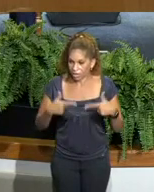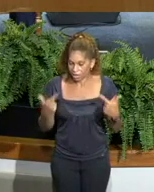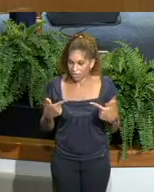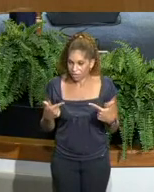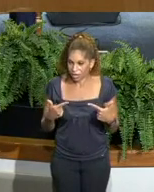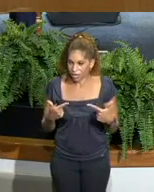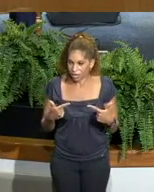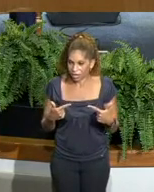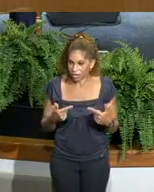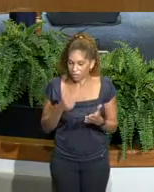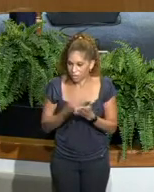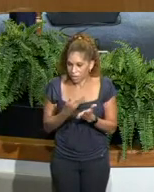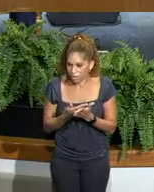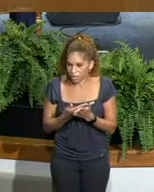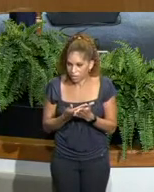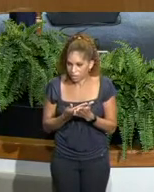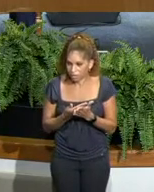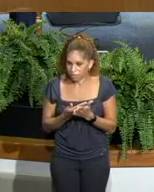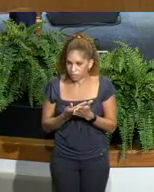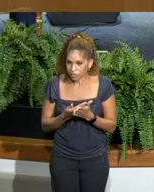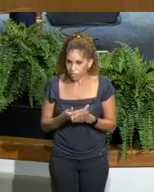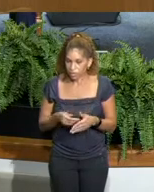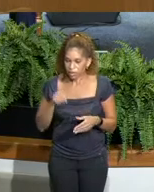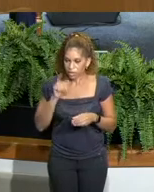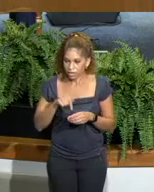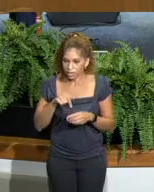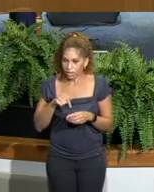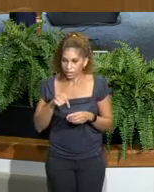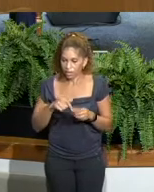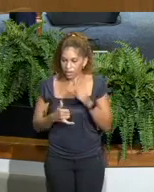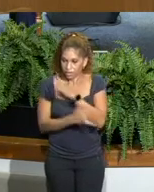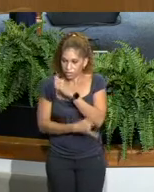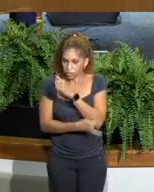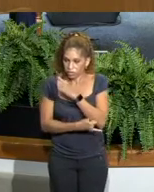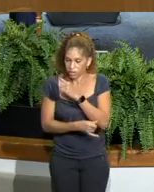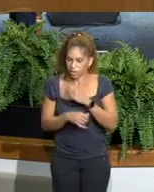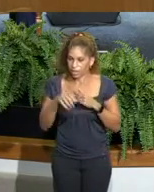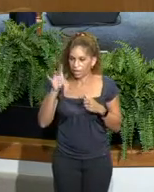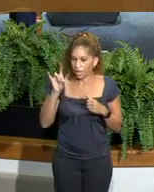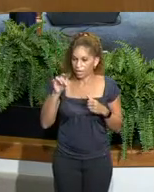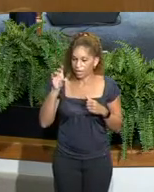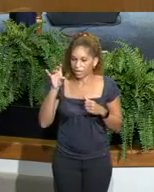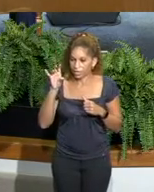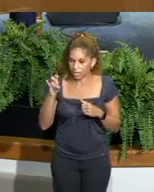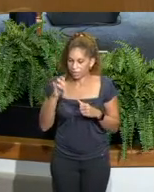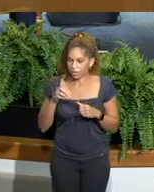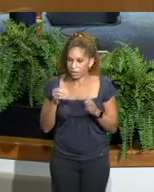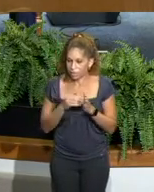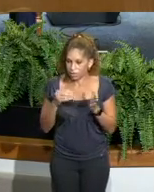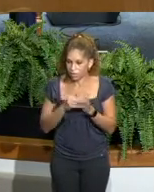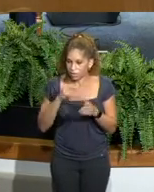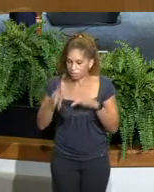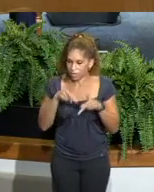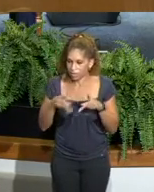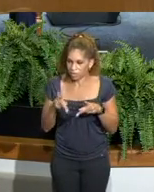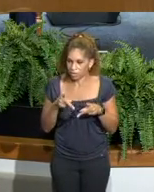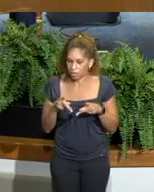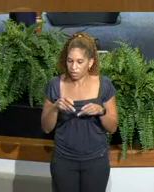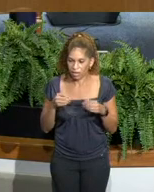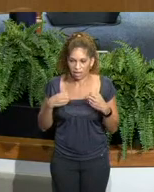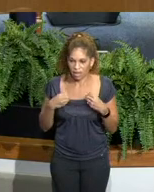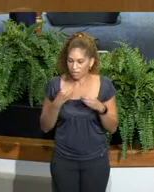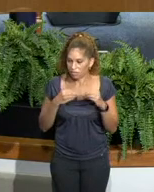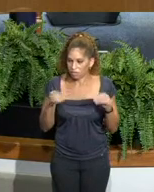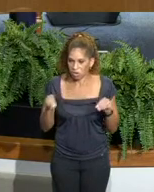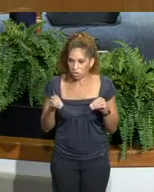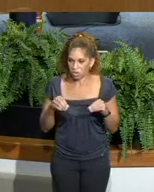work without a living wage. Right in this country right now, 87 million people are uninsured or underinsured. In this country